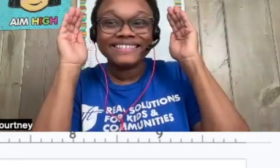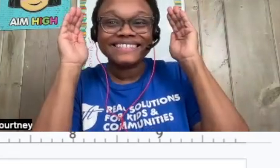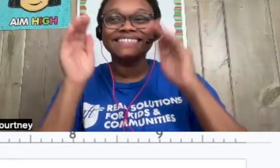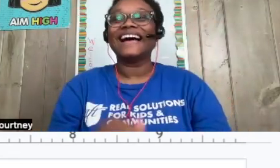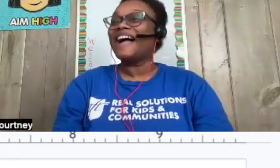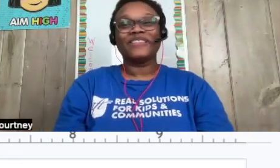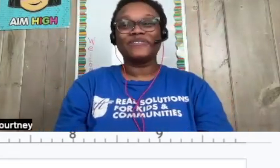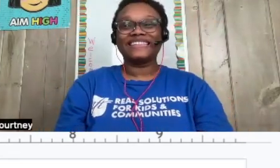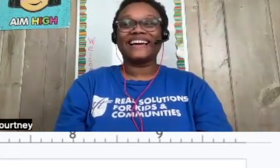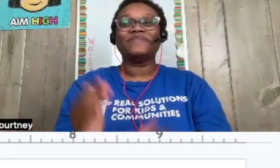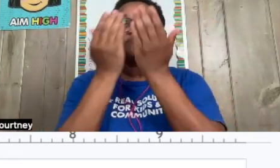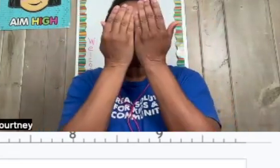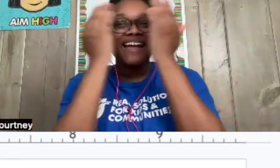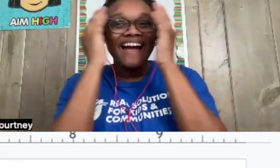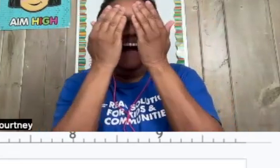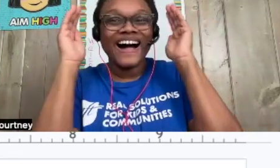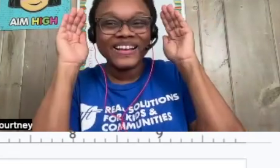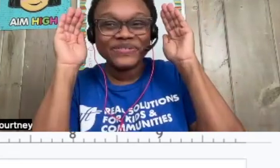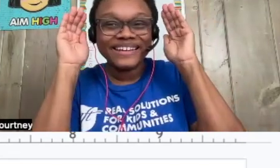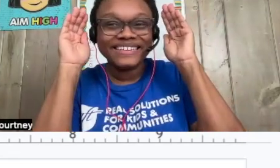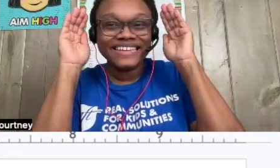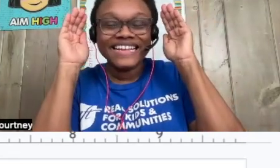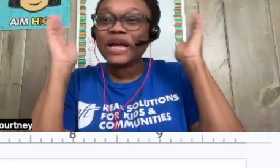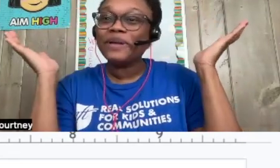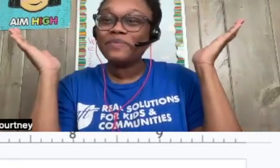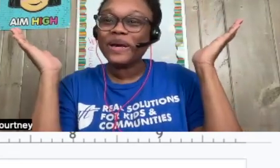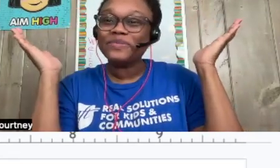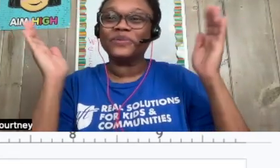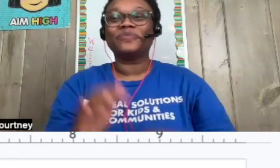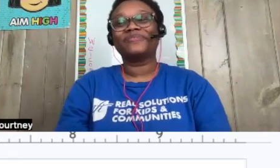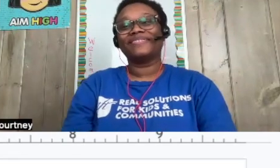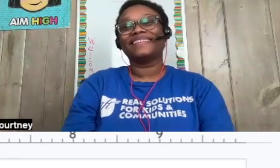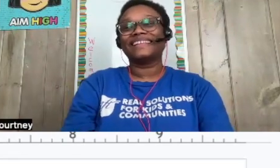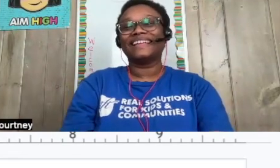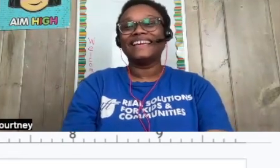Halloween. I love this sign. Halloween. It's like playing peekaboo.